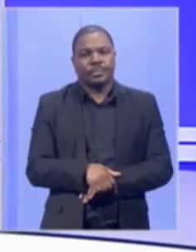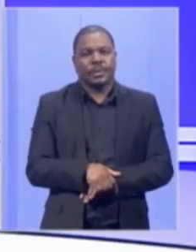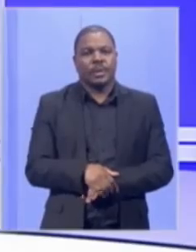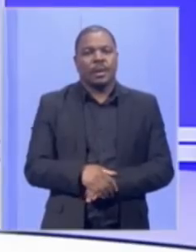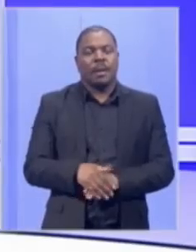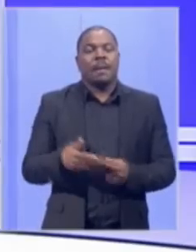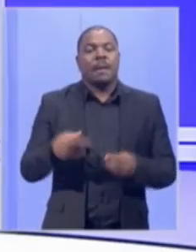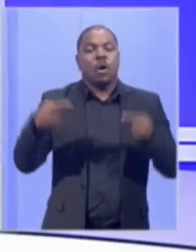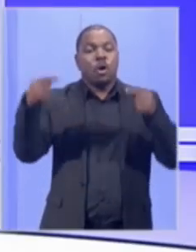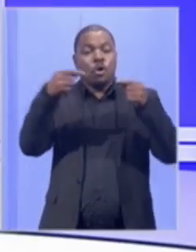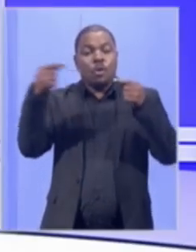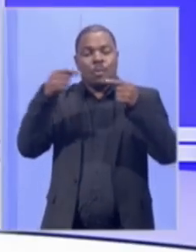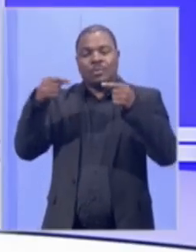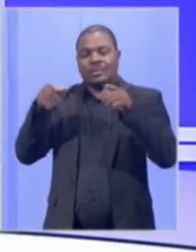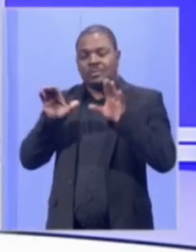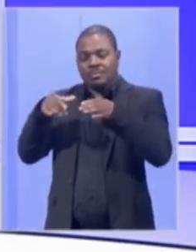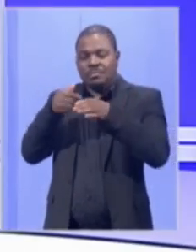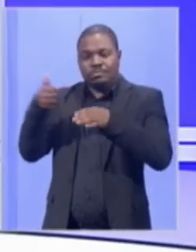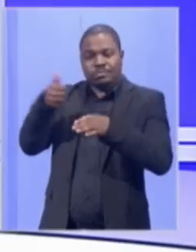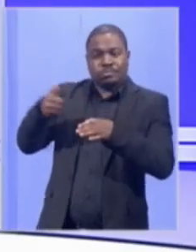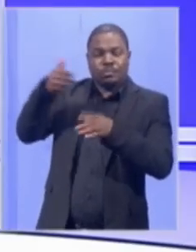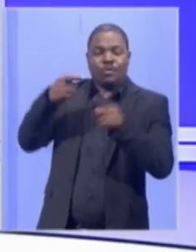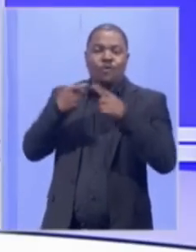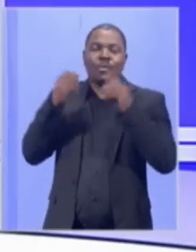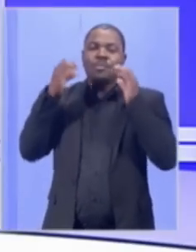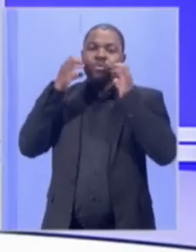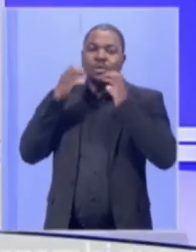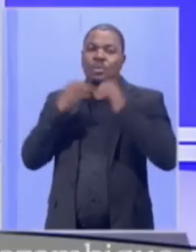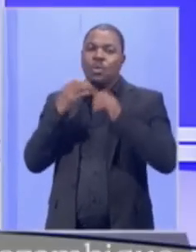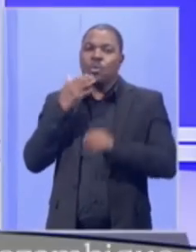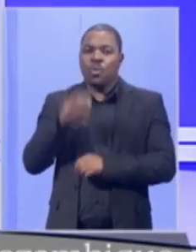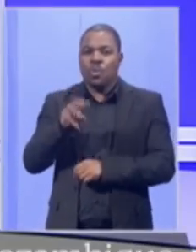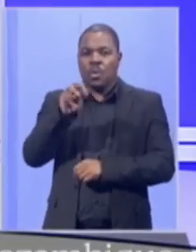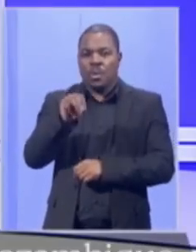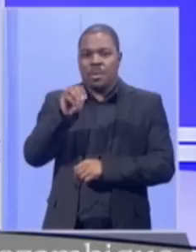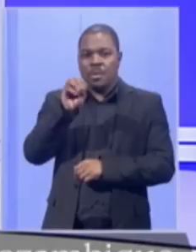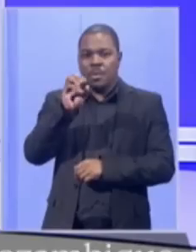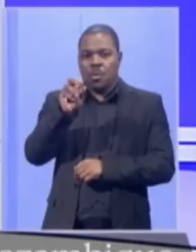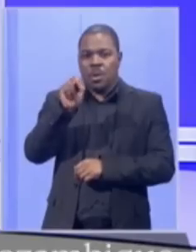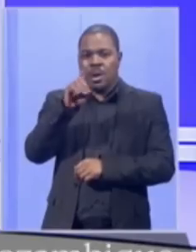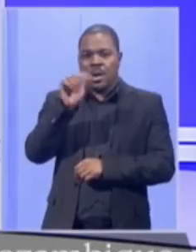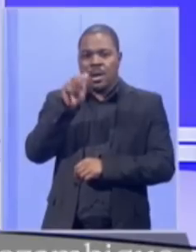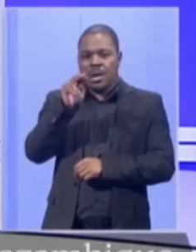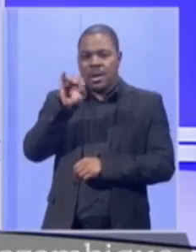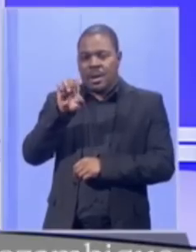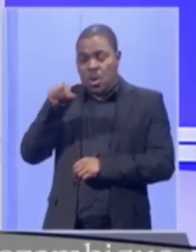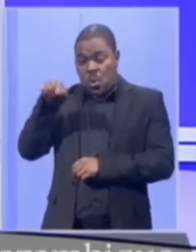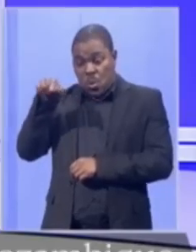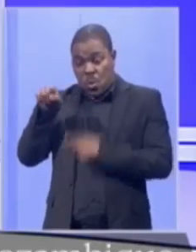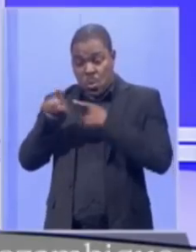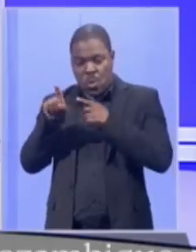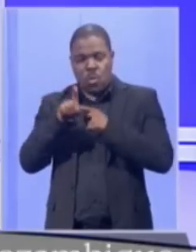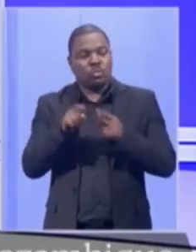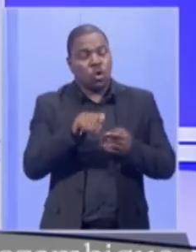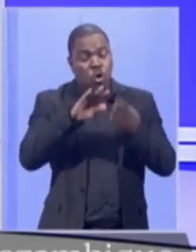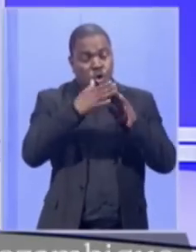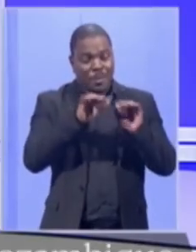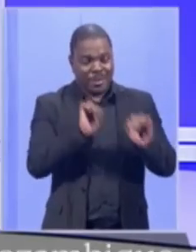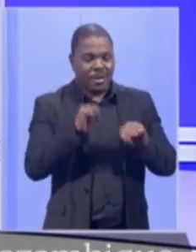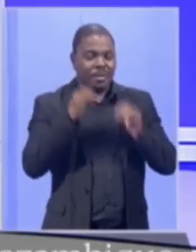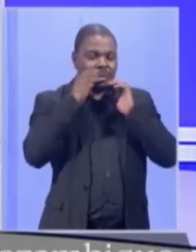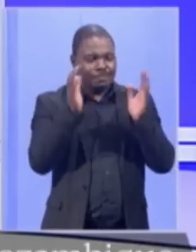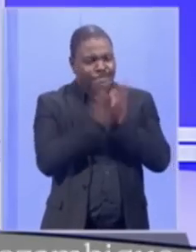Moetapele wa mokga wa bohanyetsi naheng ya Mozambique, Venancio Mandlane, o ipileditse ho baahi ba naha ena ho